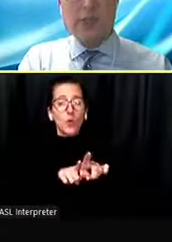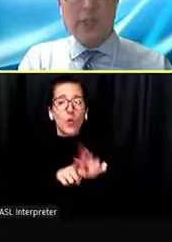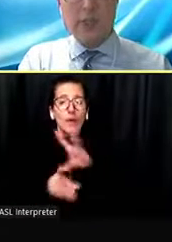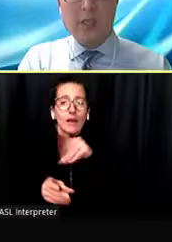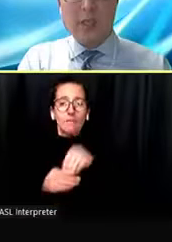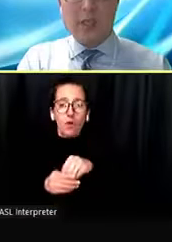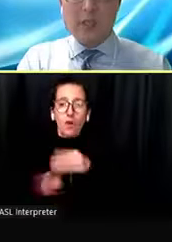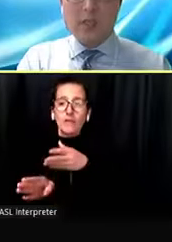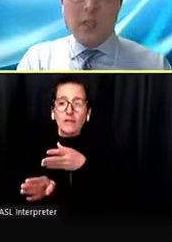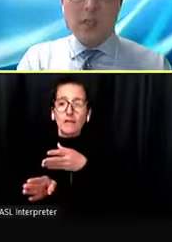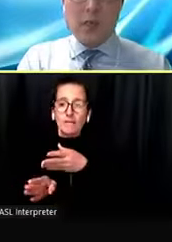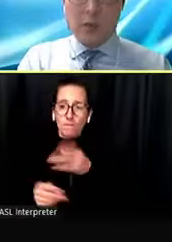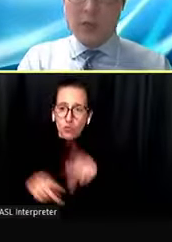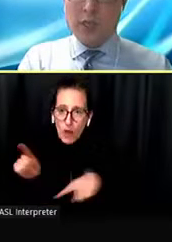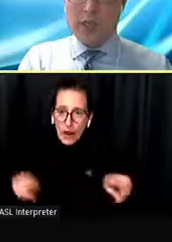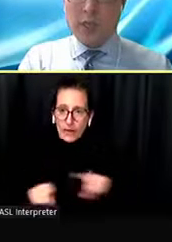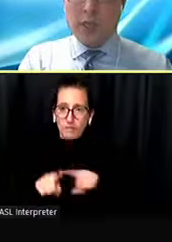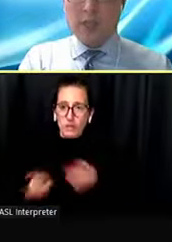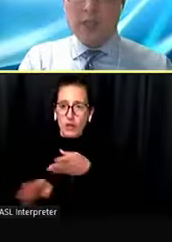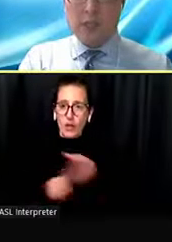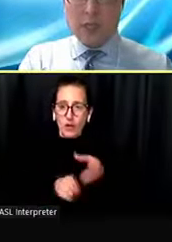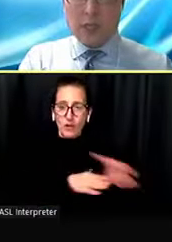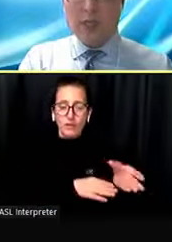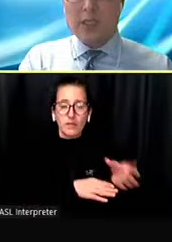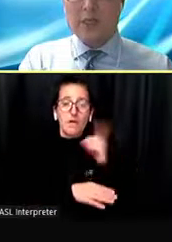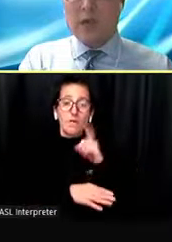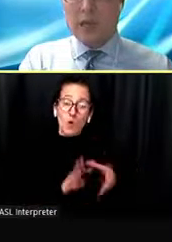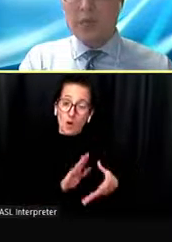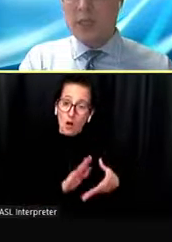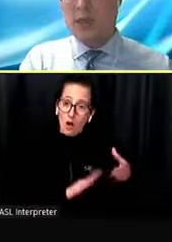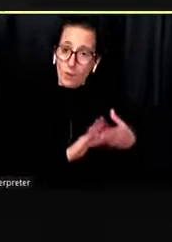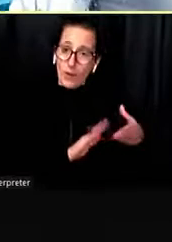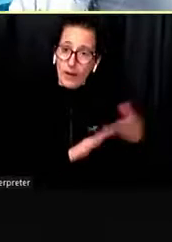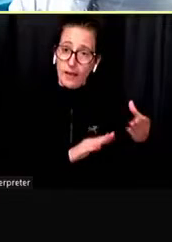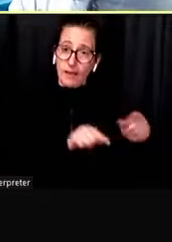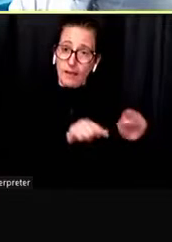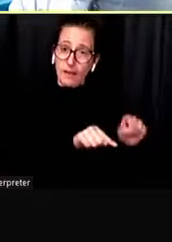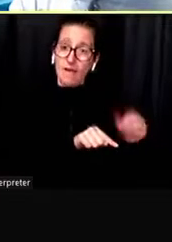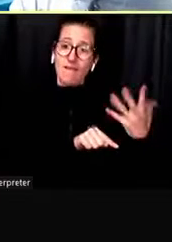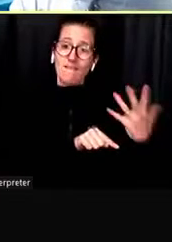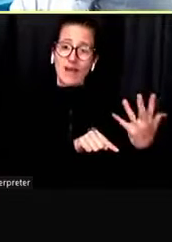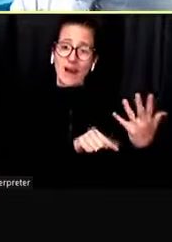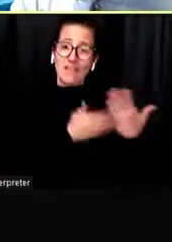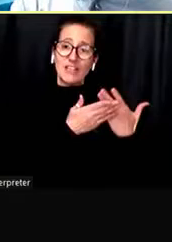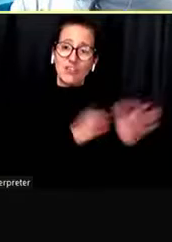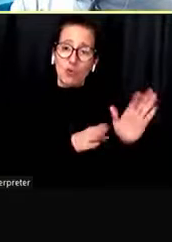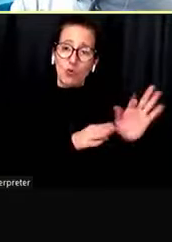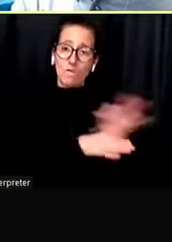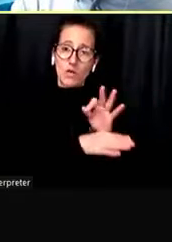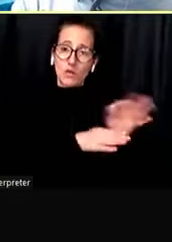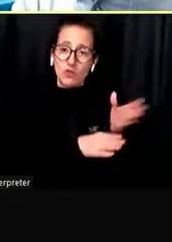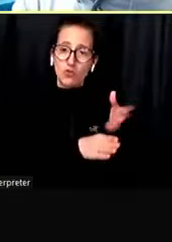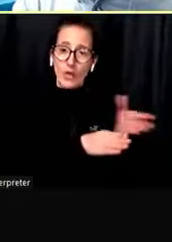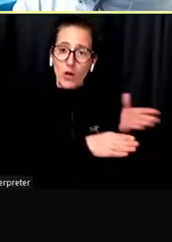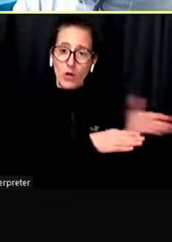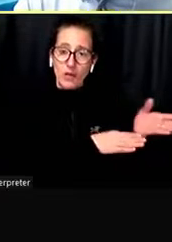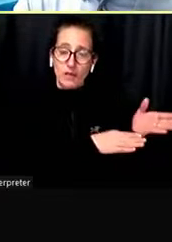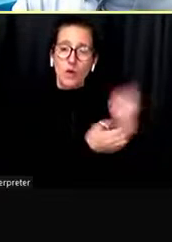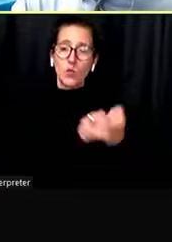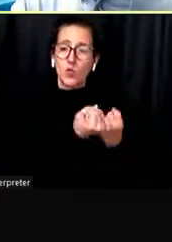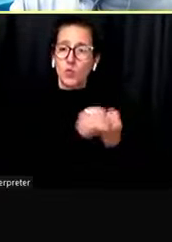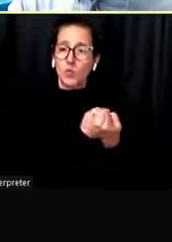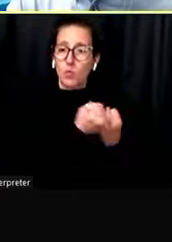into services. So on the operating side, the county has 5 general functional areas that support the county's